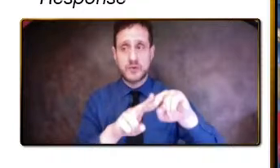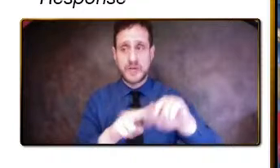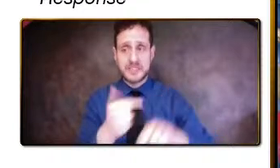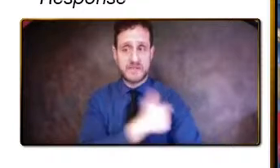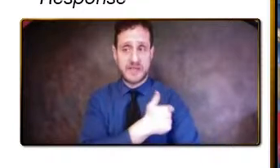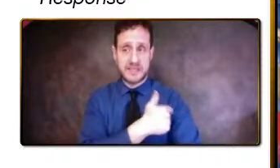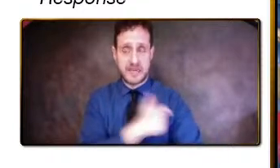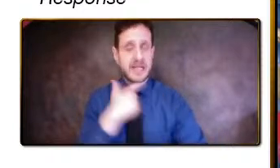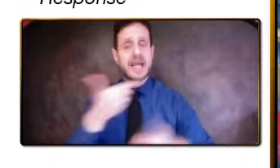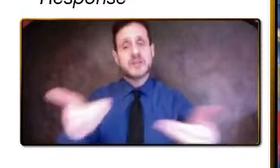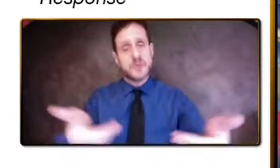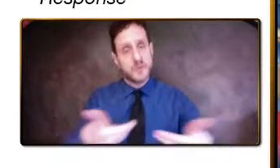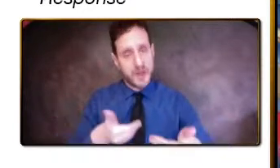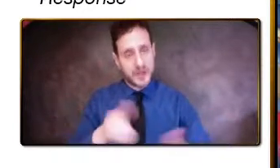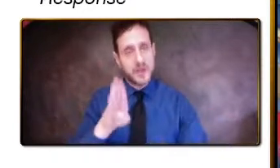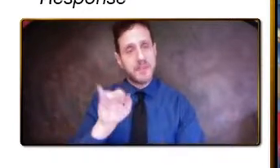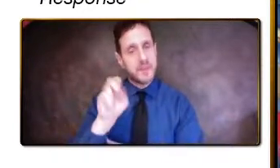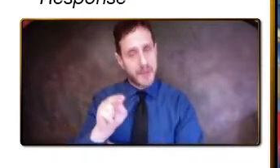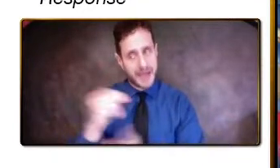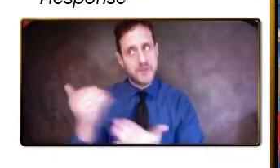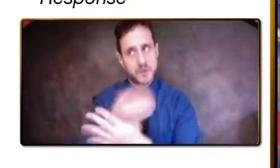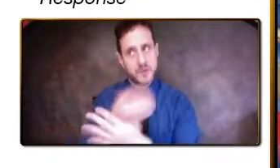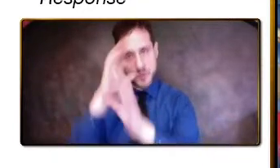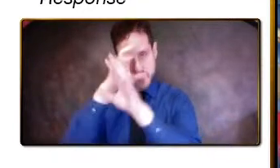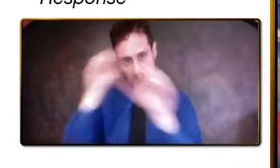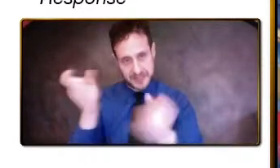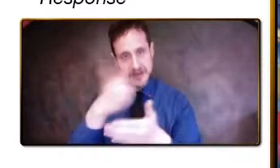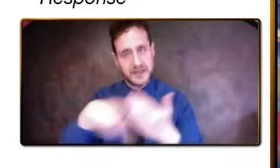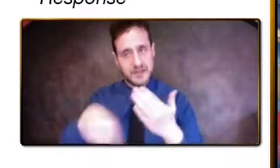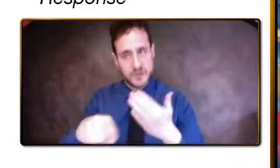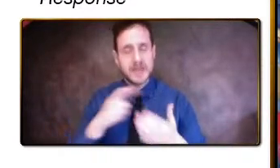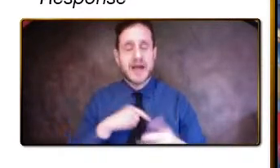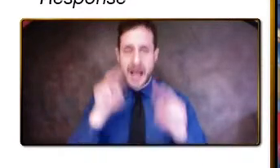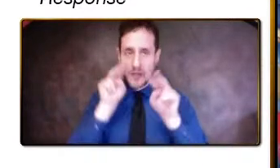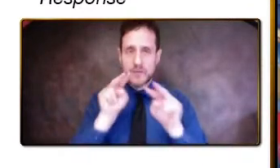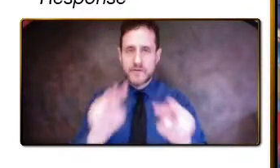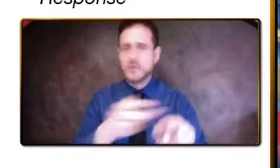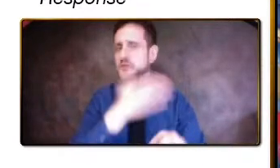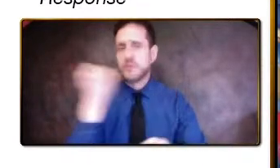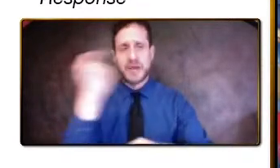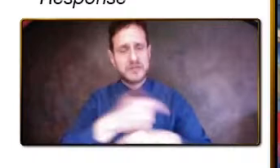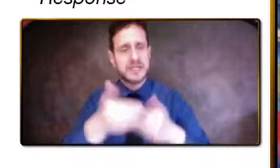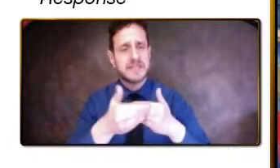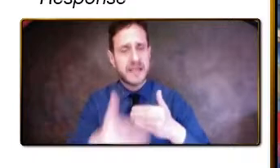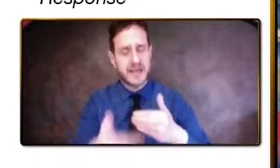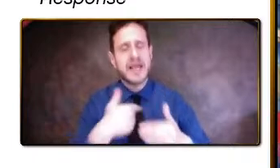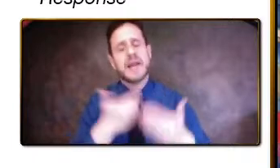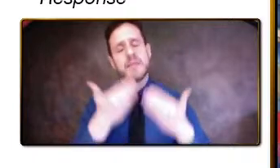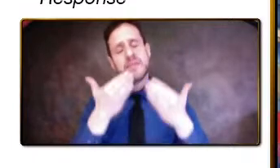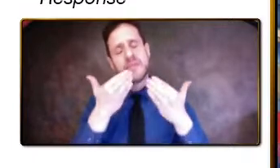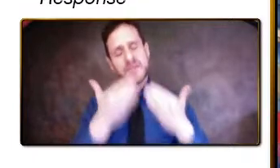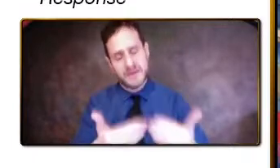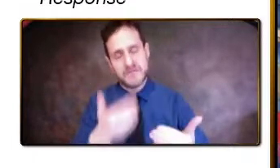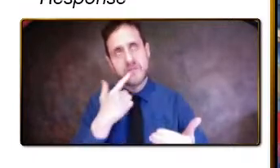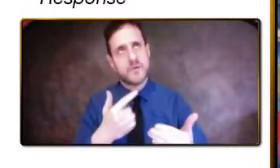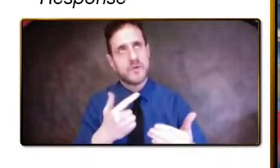Biden administration next week. I look forward to better days ahead, and I'm grateful to the start of a new year on a hopeful